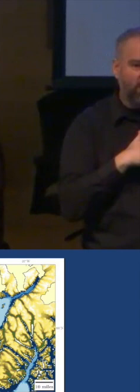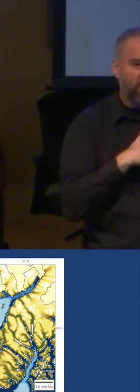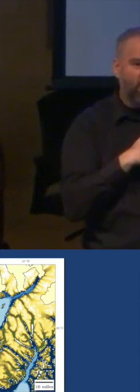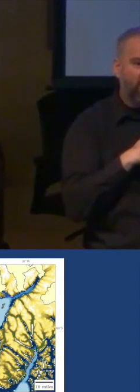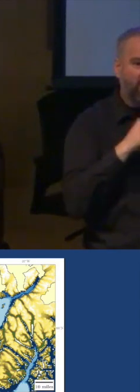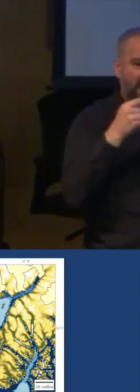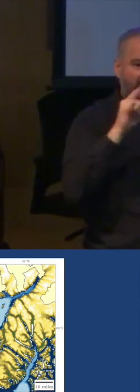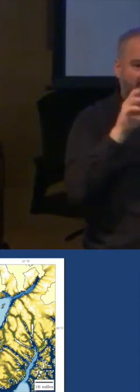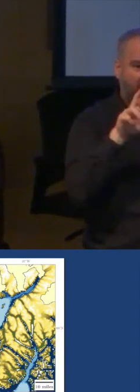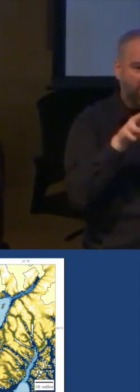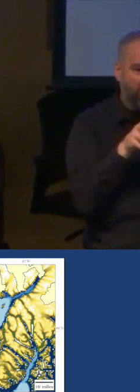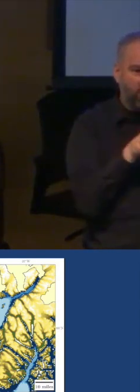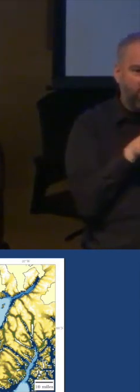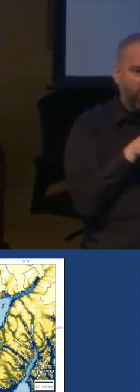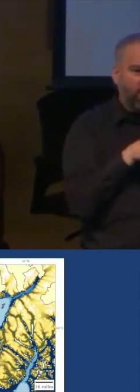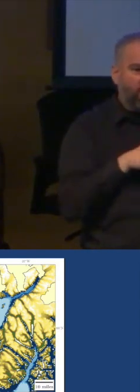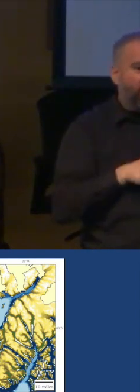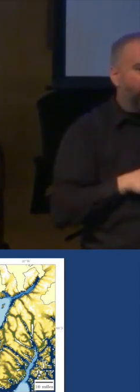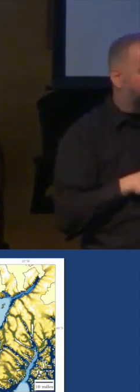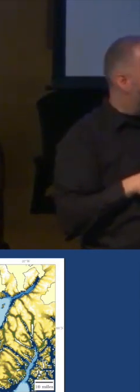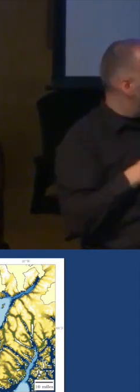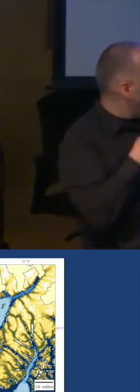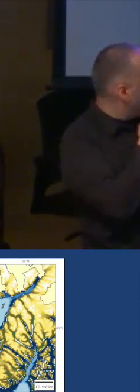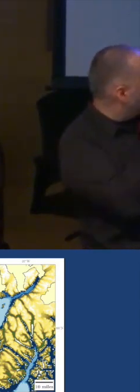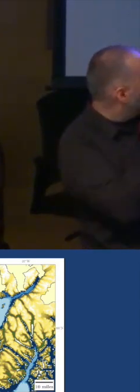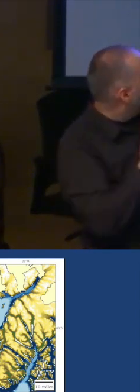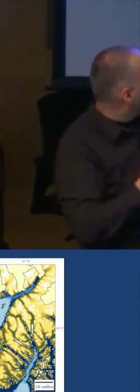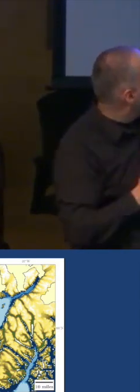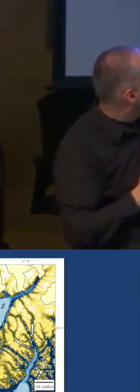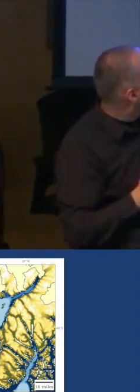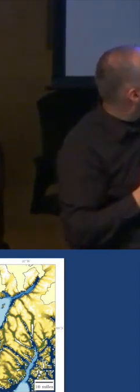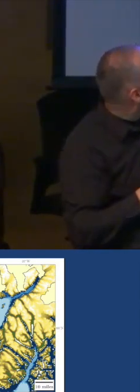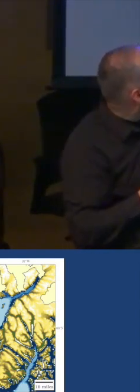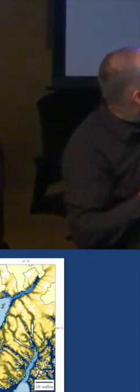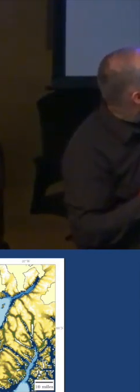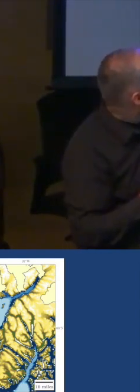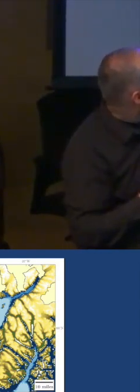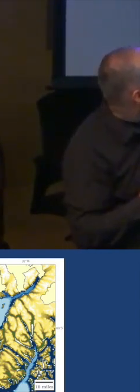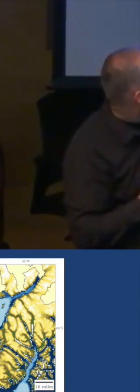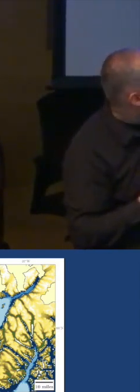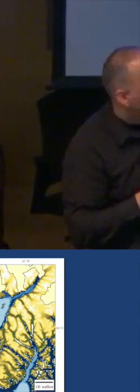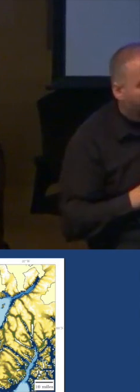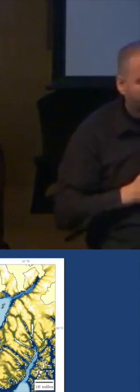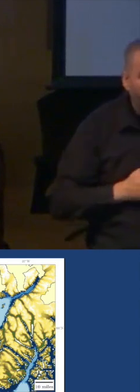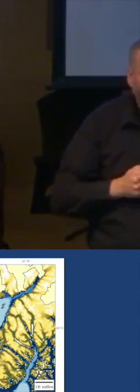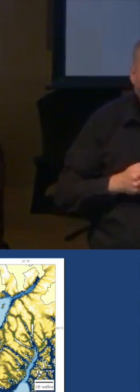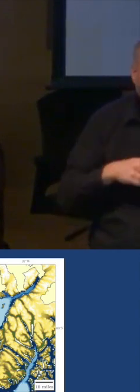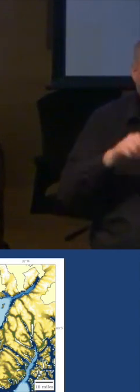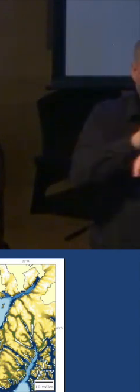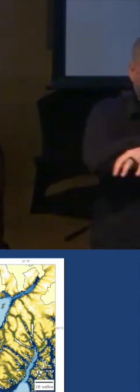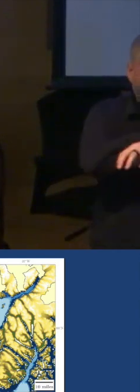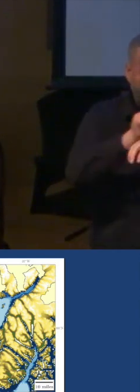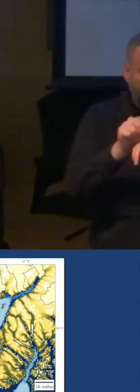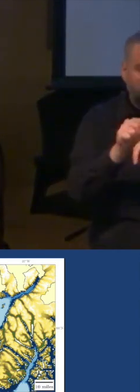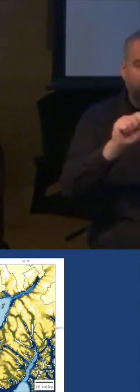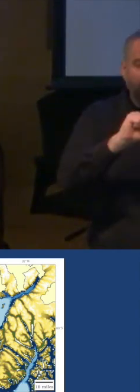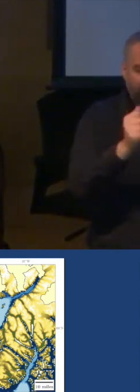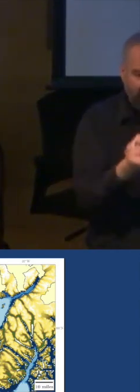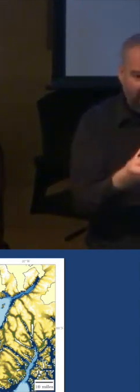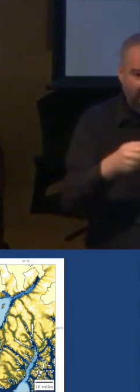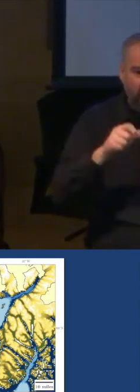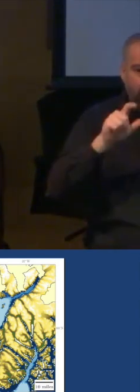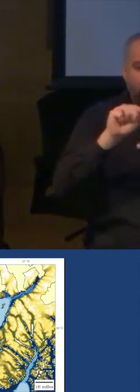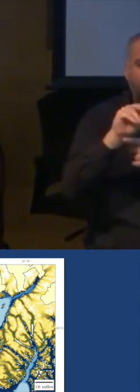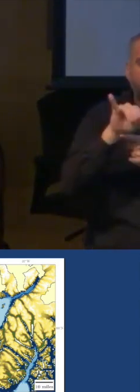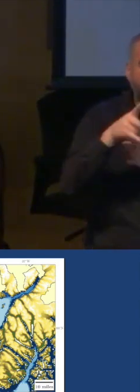these temperature and atmospheric changes imply. And the ice sheet models took